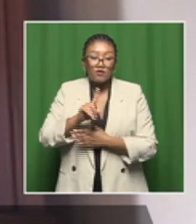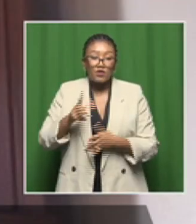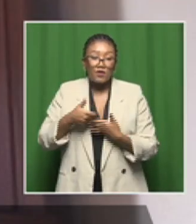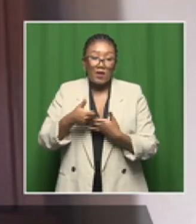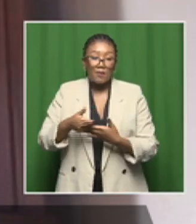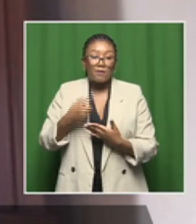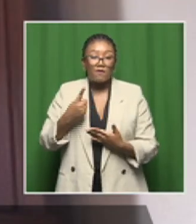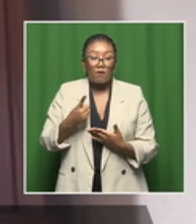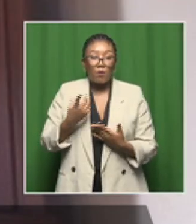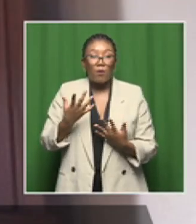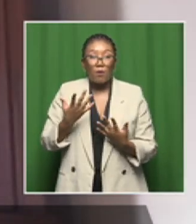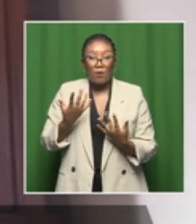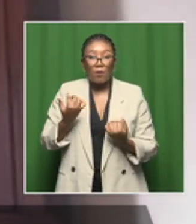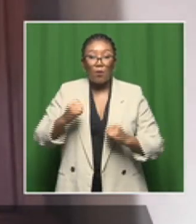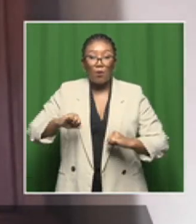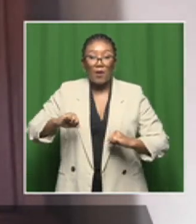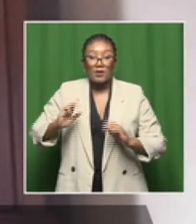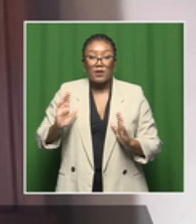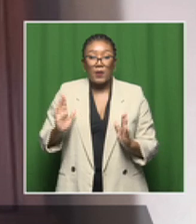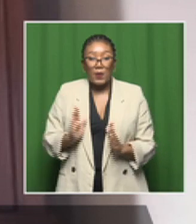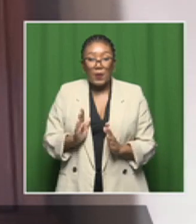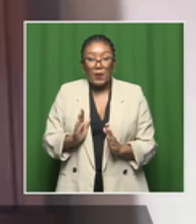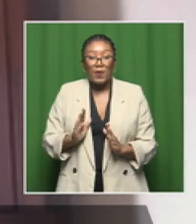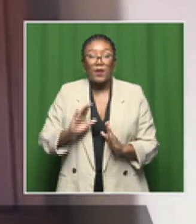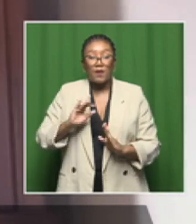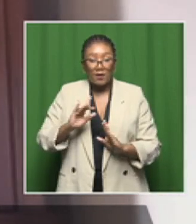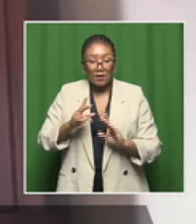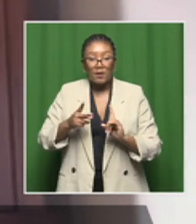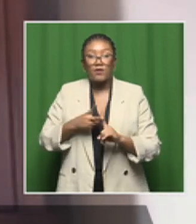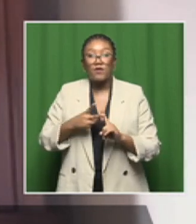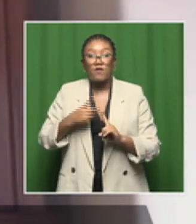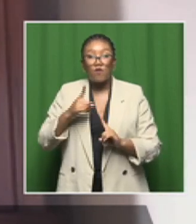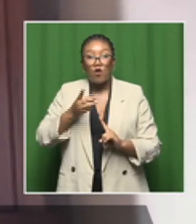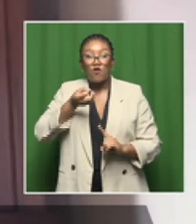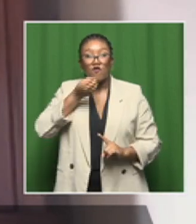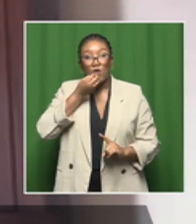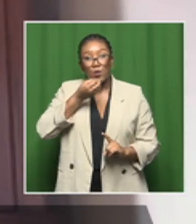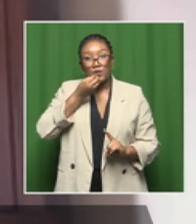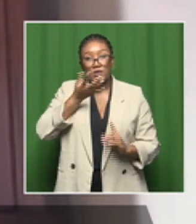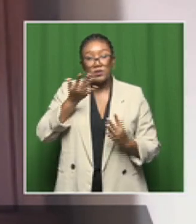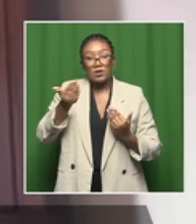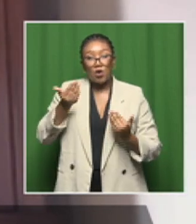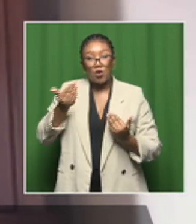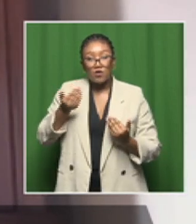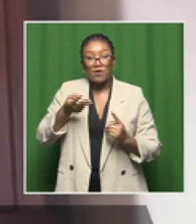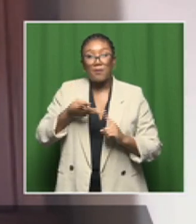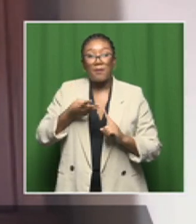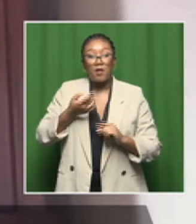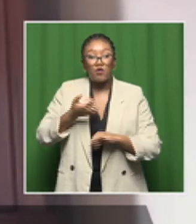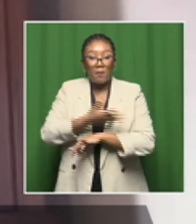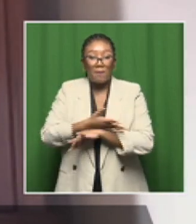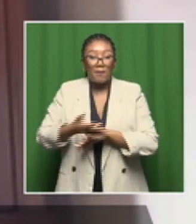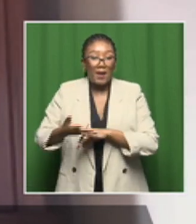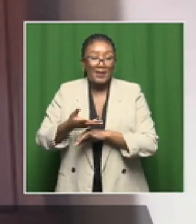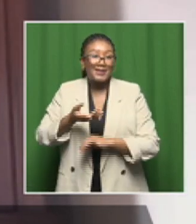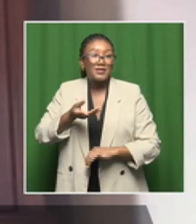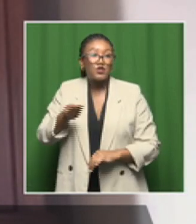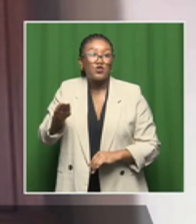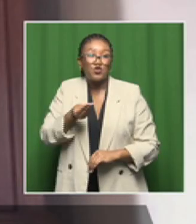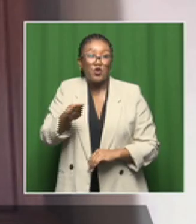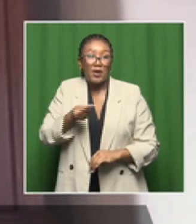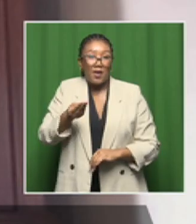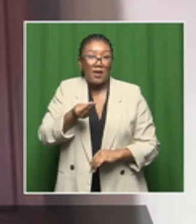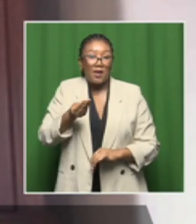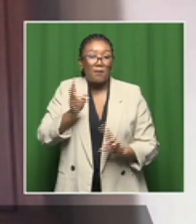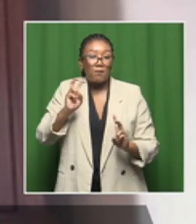and also for diabetic control. They're very good at controlling your blood glucose levels. You bring your glucose under control,